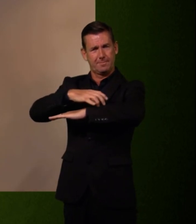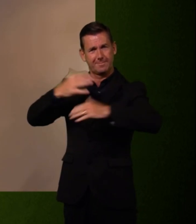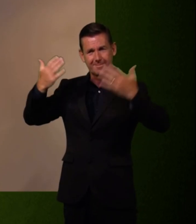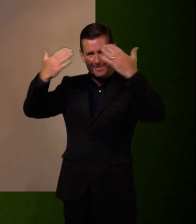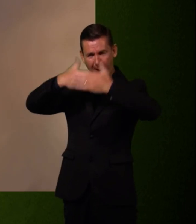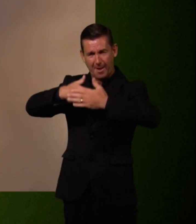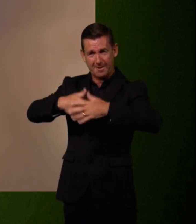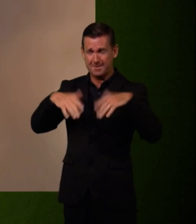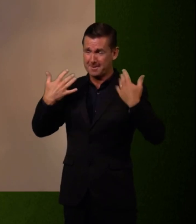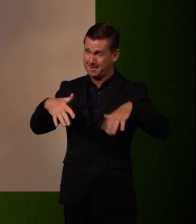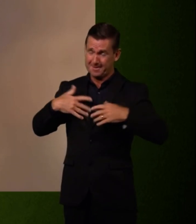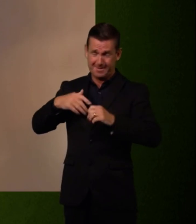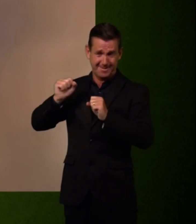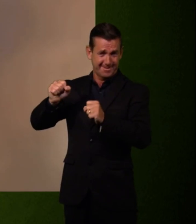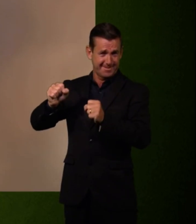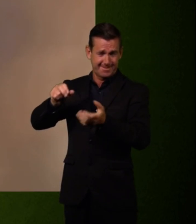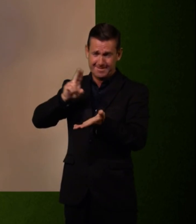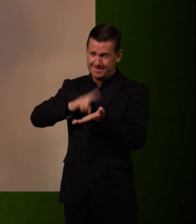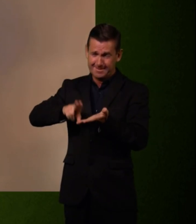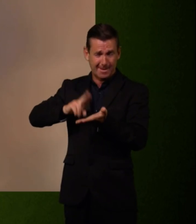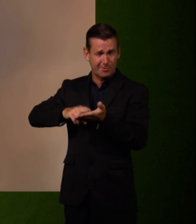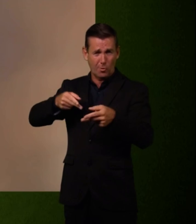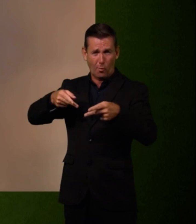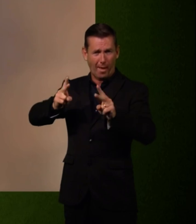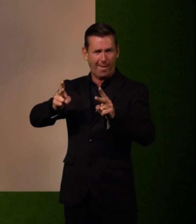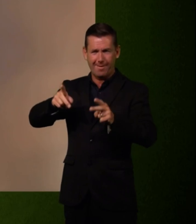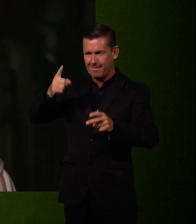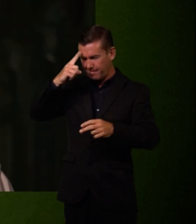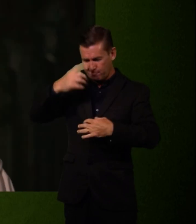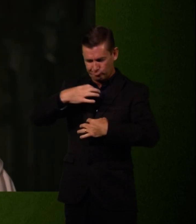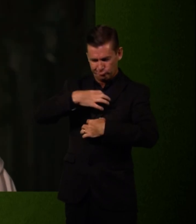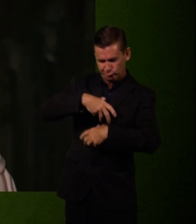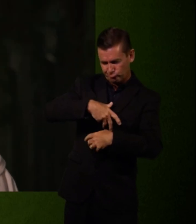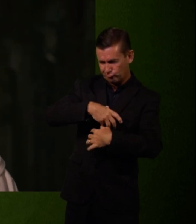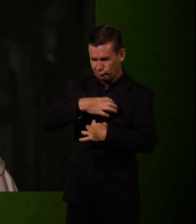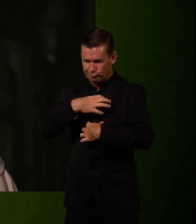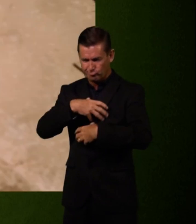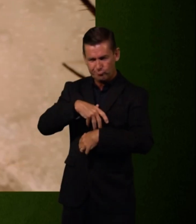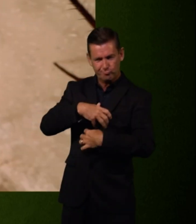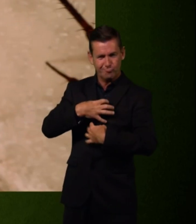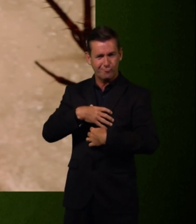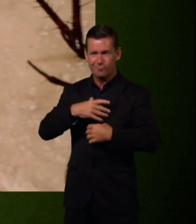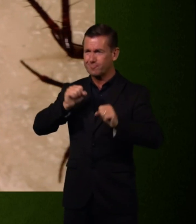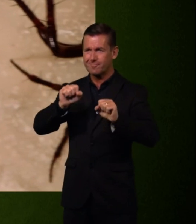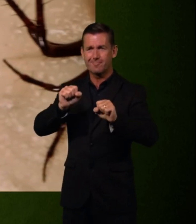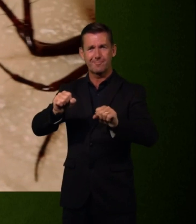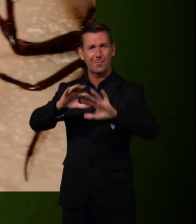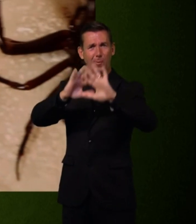nature doing what nature does best, adapting to our ever-changing world.